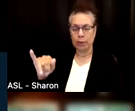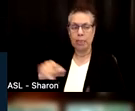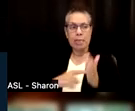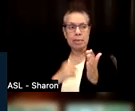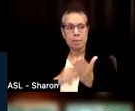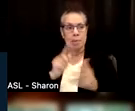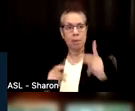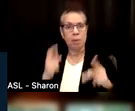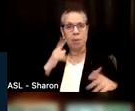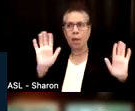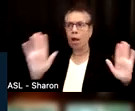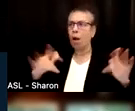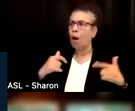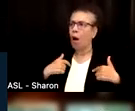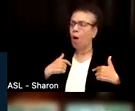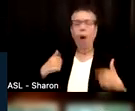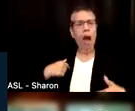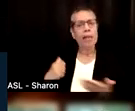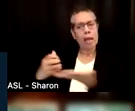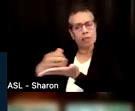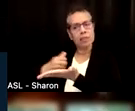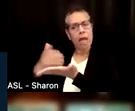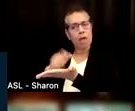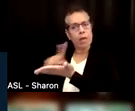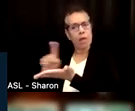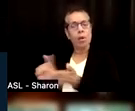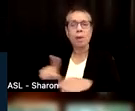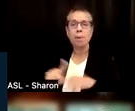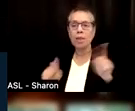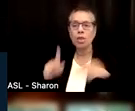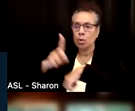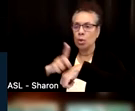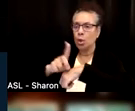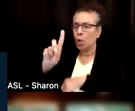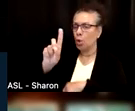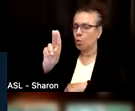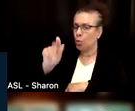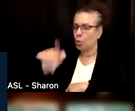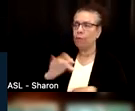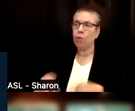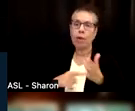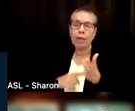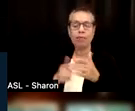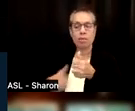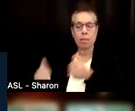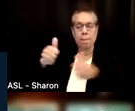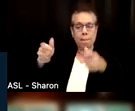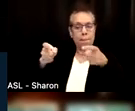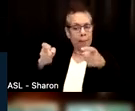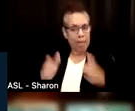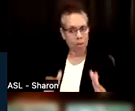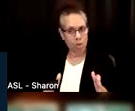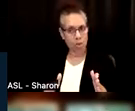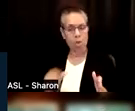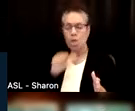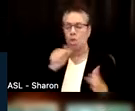they're exempt just because they have a salary, but they may not meet the duties test. For example, if it's a managerial exemption, they may not